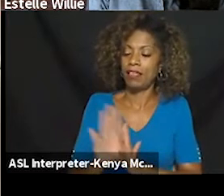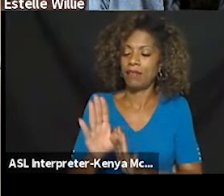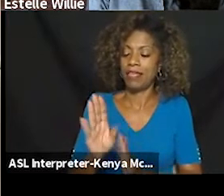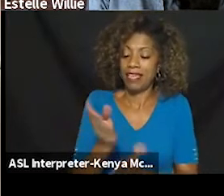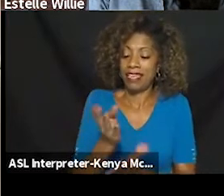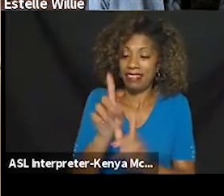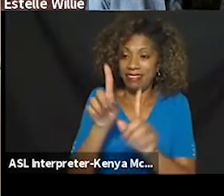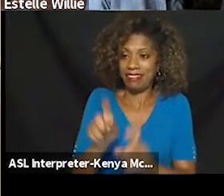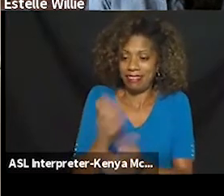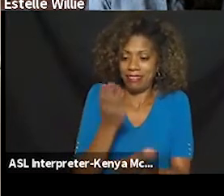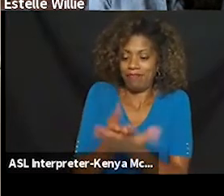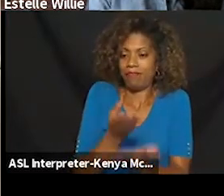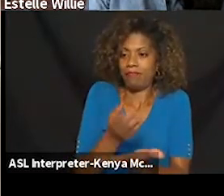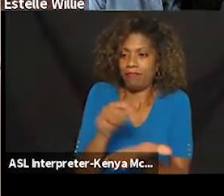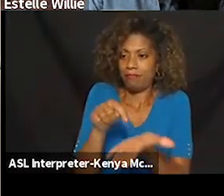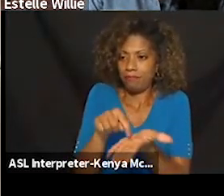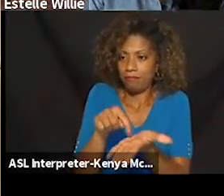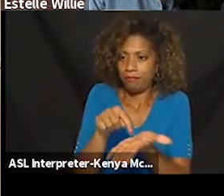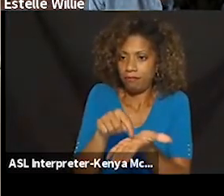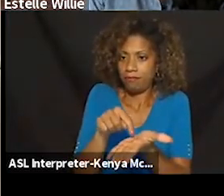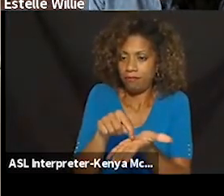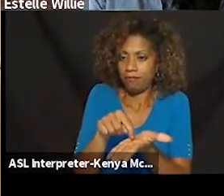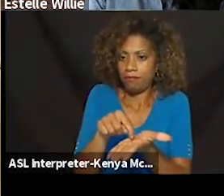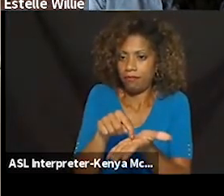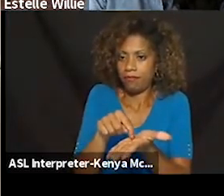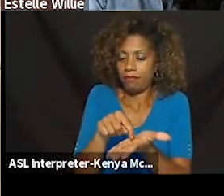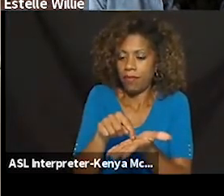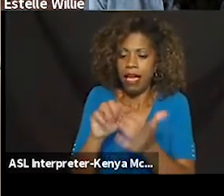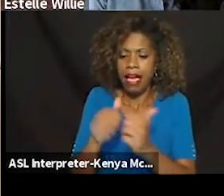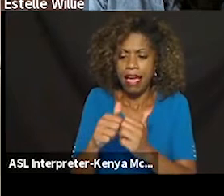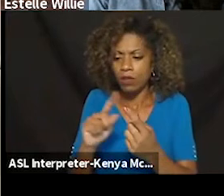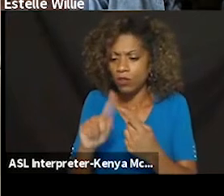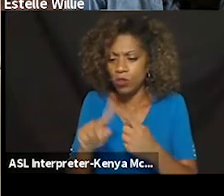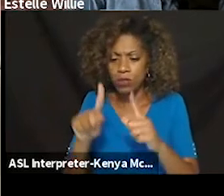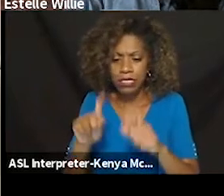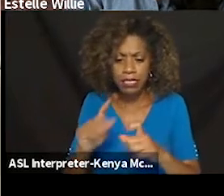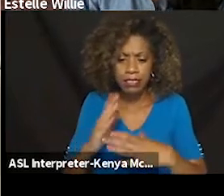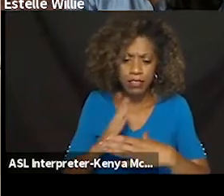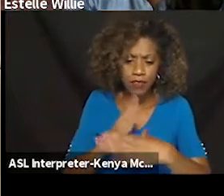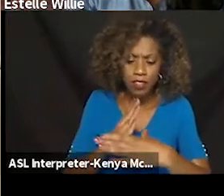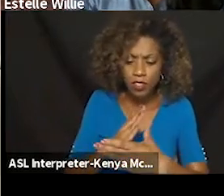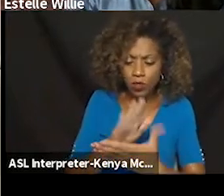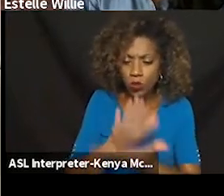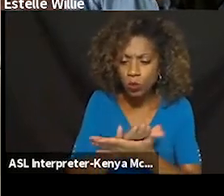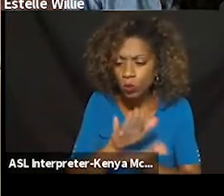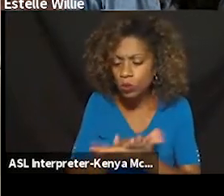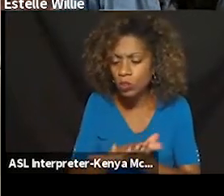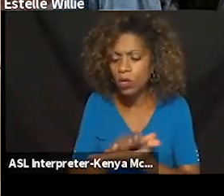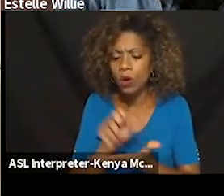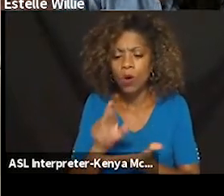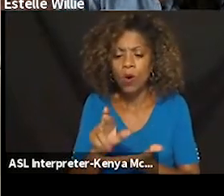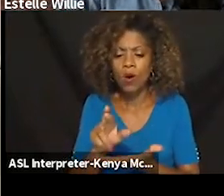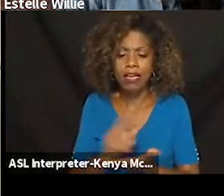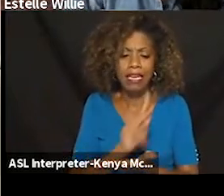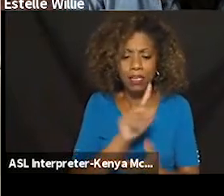also working on figuring out how to test interventions in schools. So testing pilots going on in K through